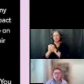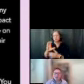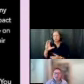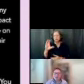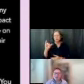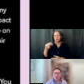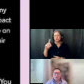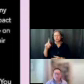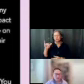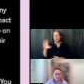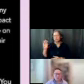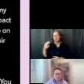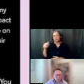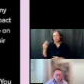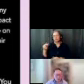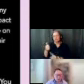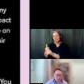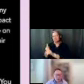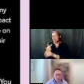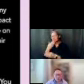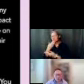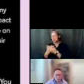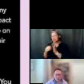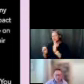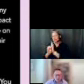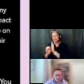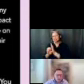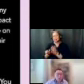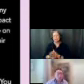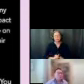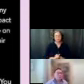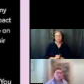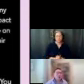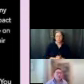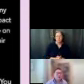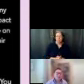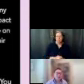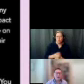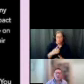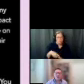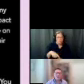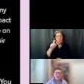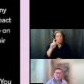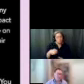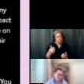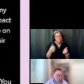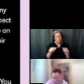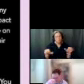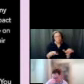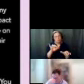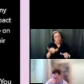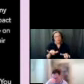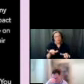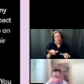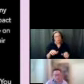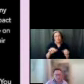this. But this is really what we should all strive for. If